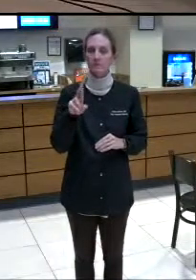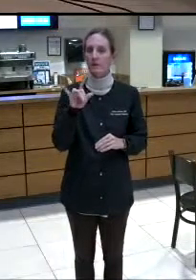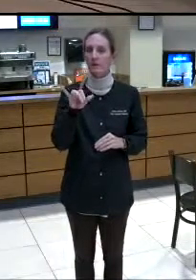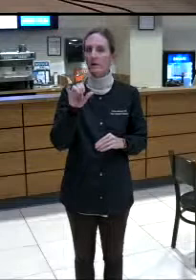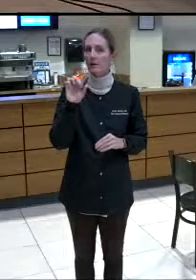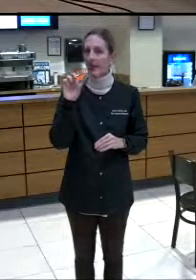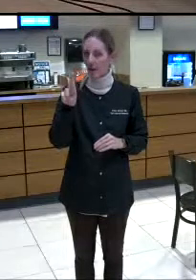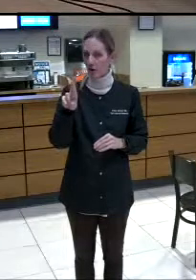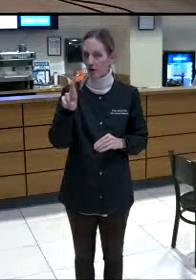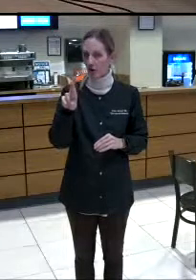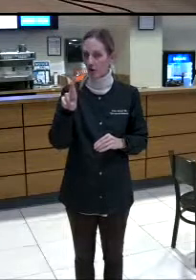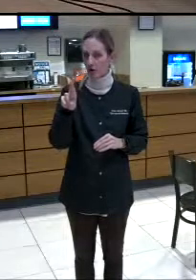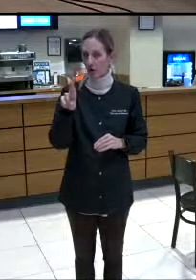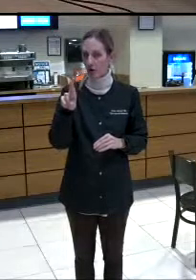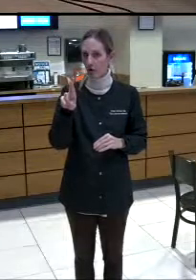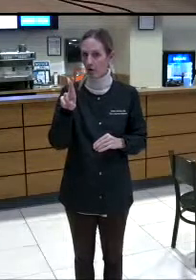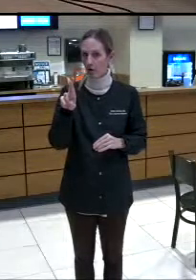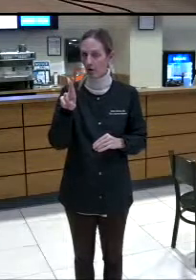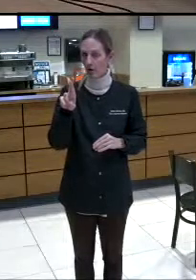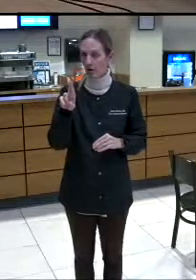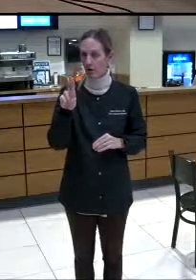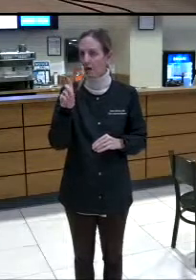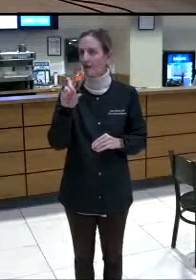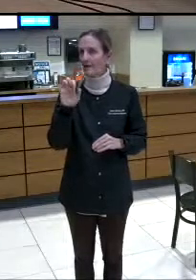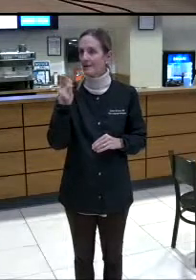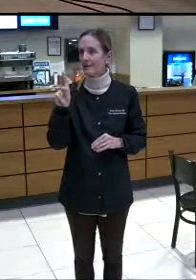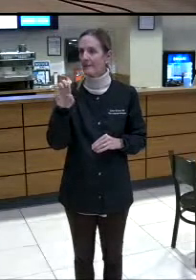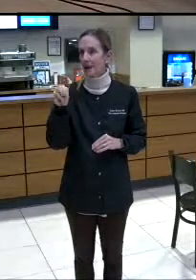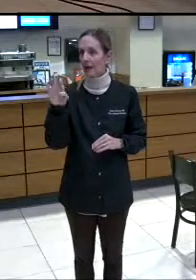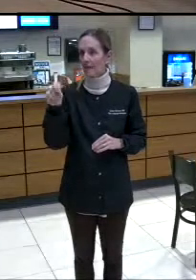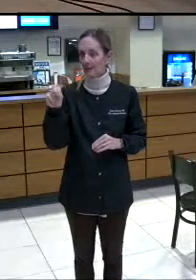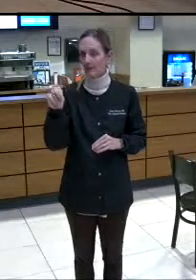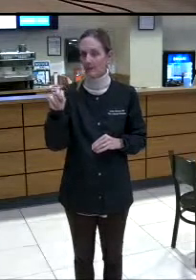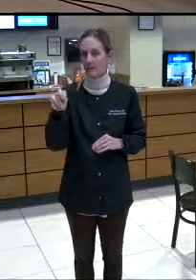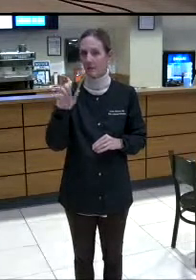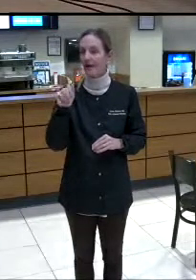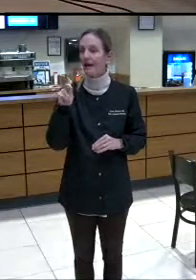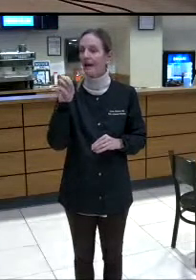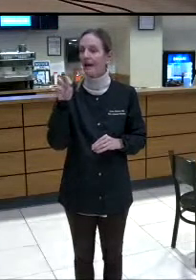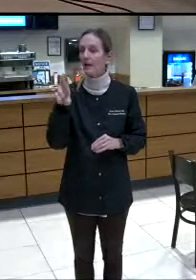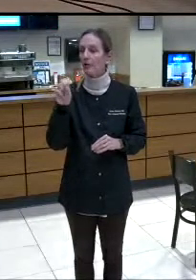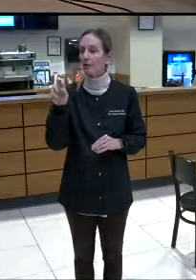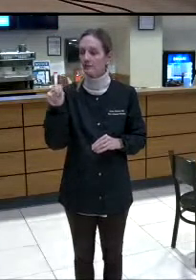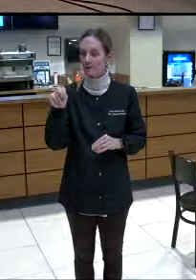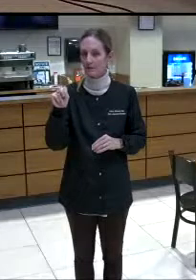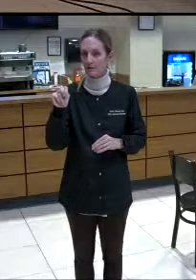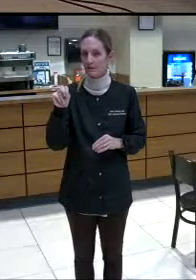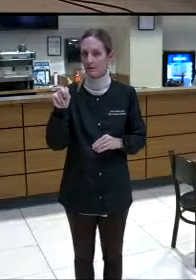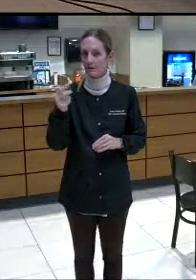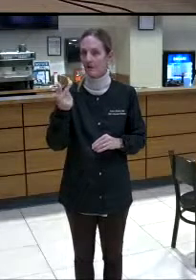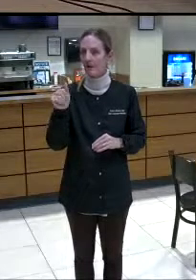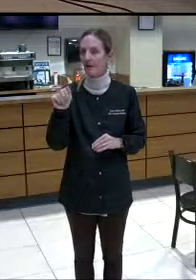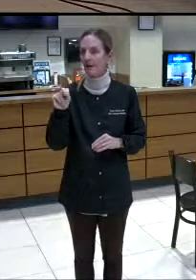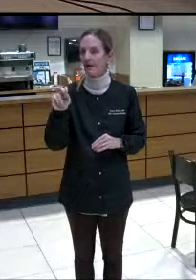Dr. Yeager. Here. Dr. Dykeman. Here. Dr. Anderson. Dr.